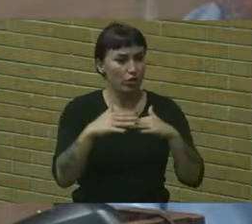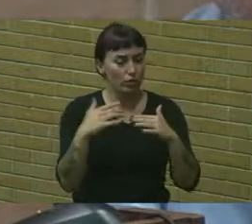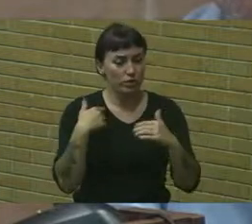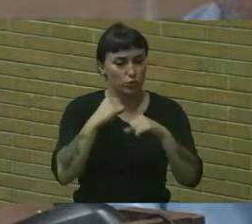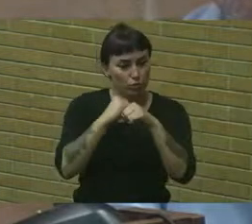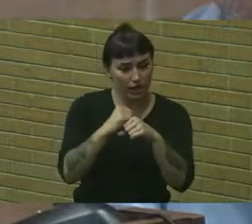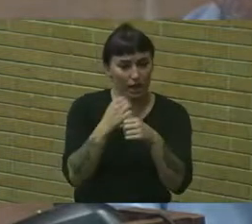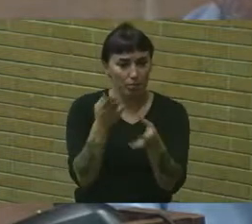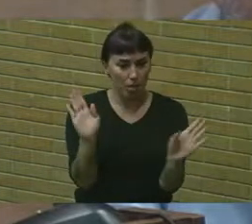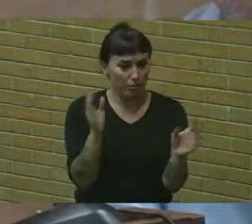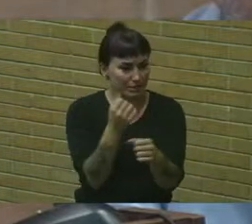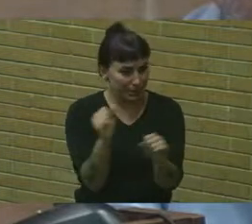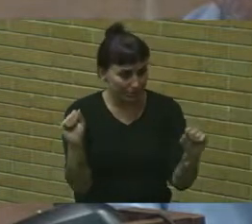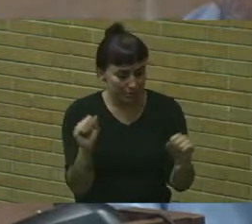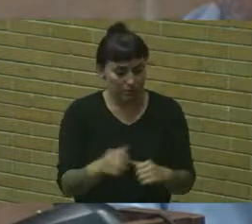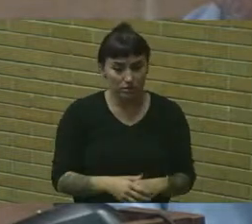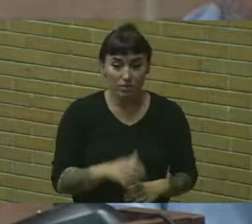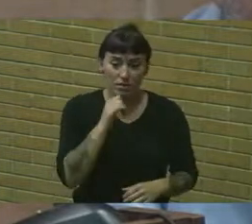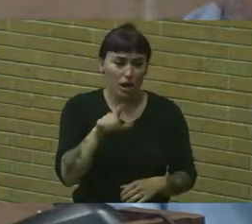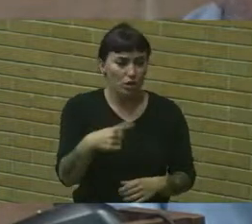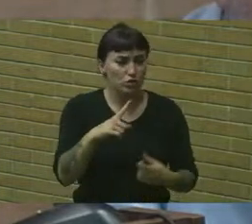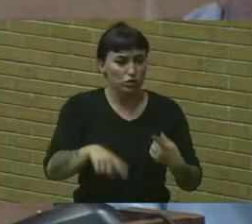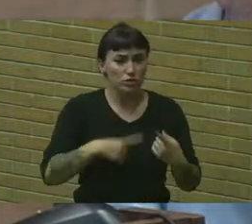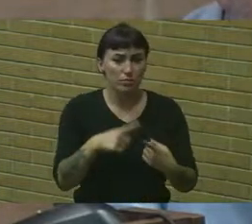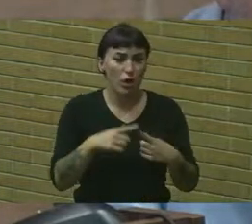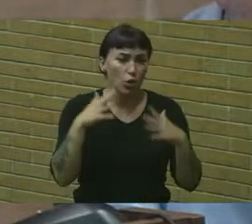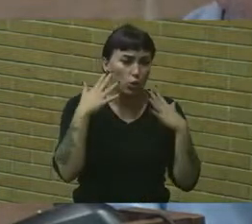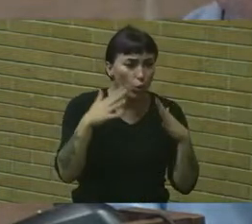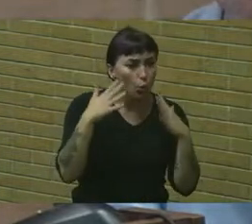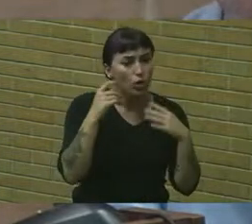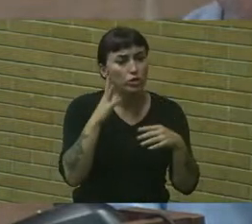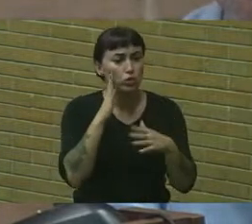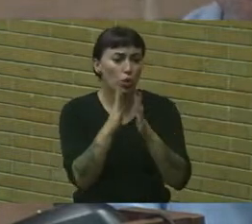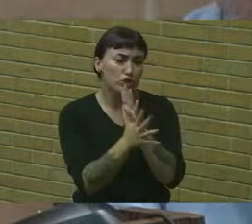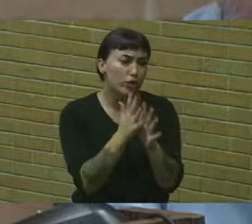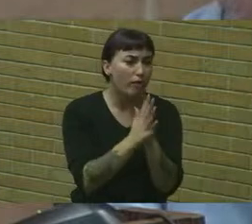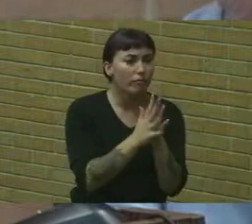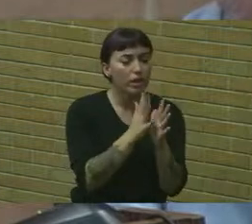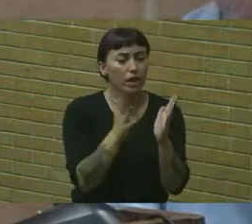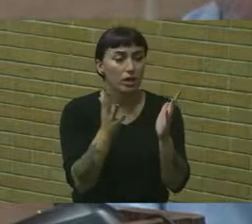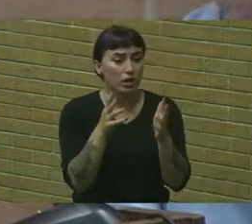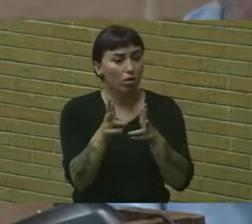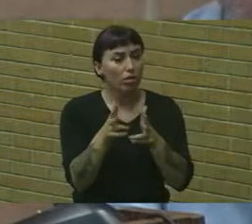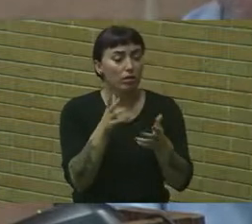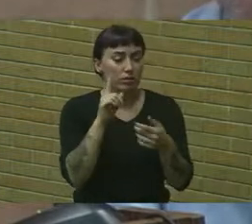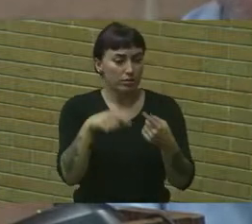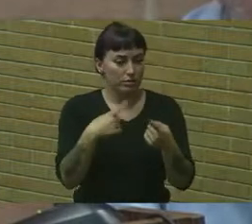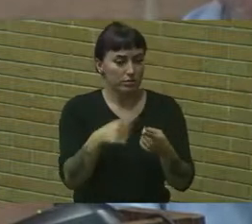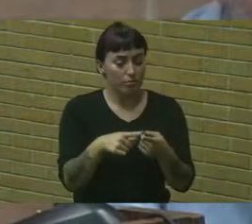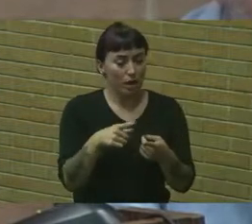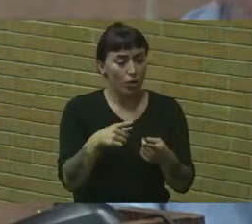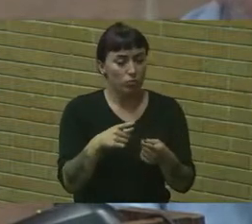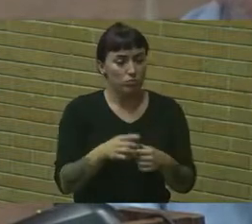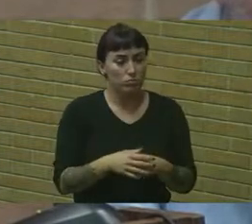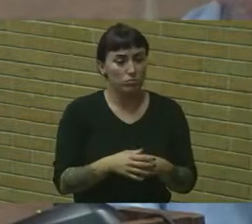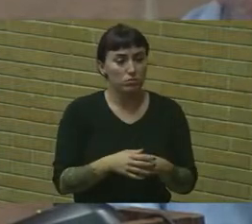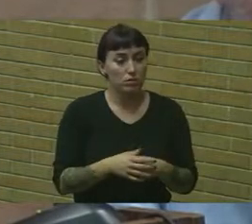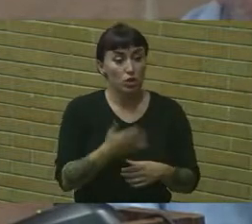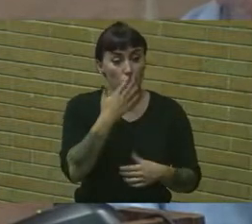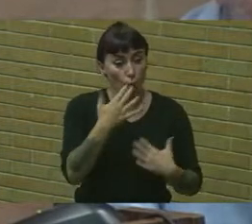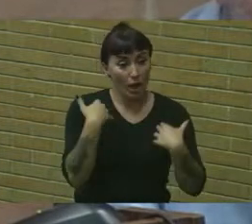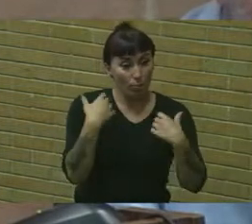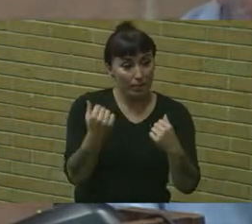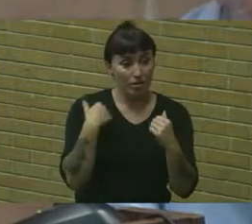protect public safety. It's not just about noise or traffic congestion. It's about the well-being of our